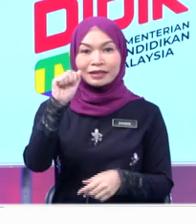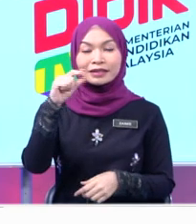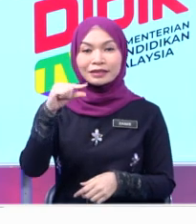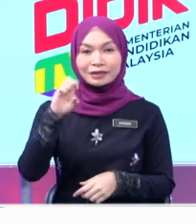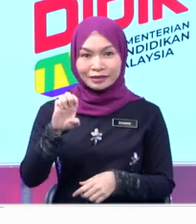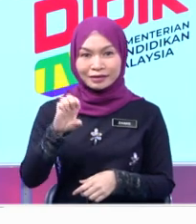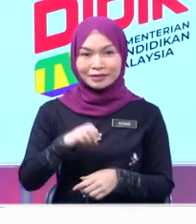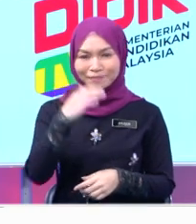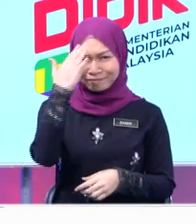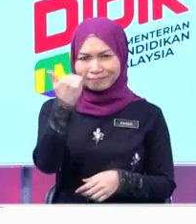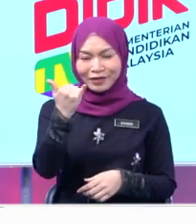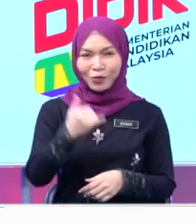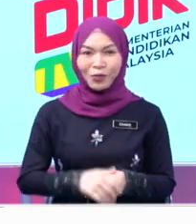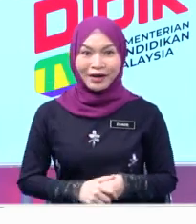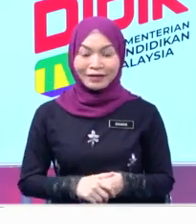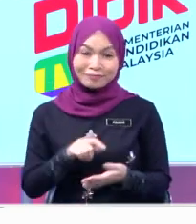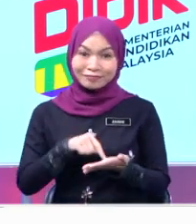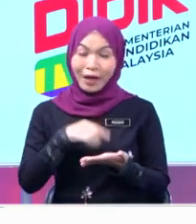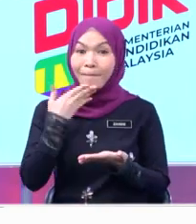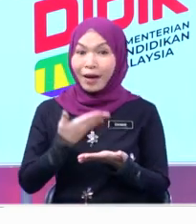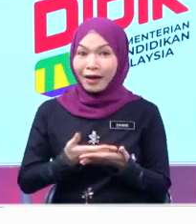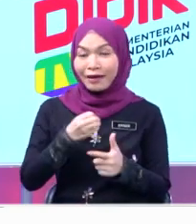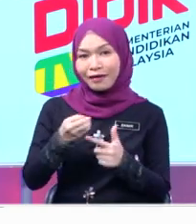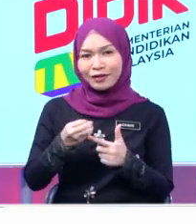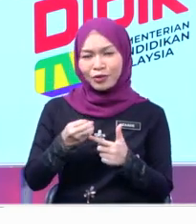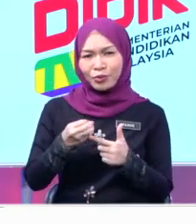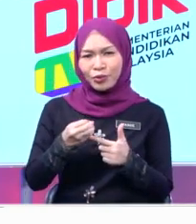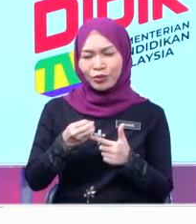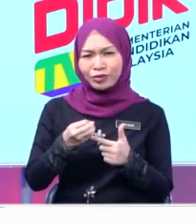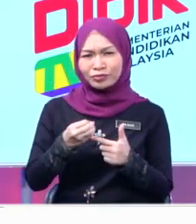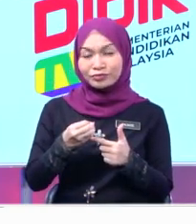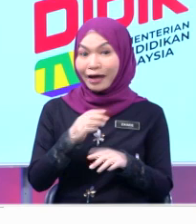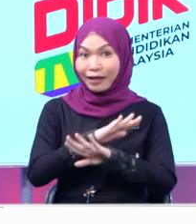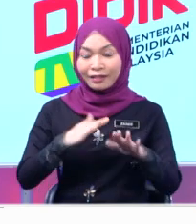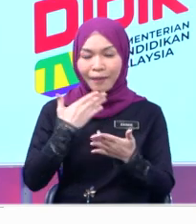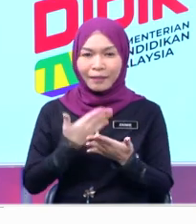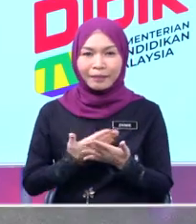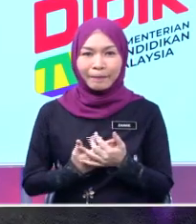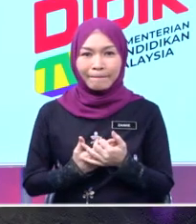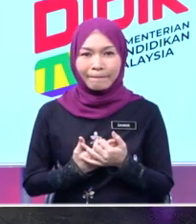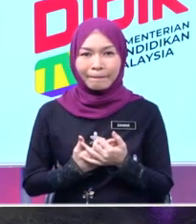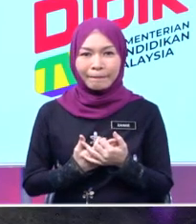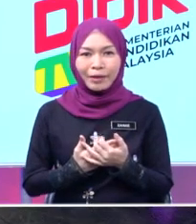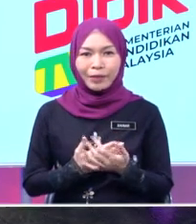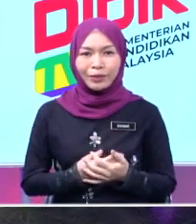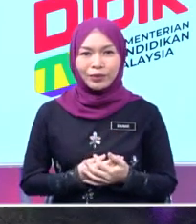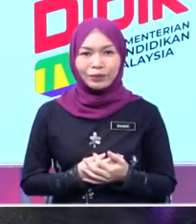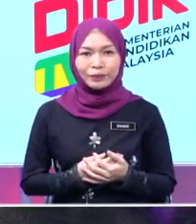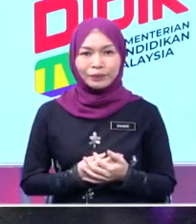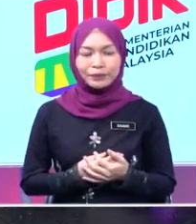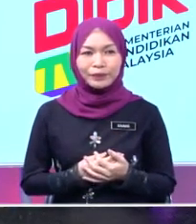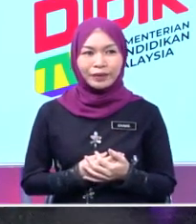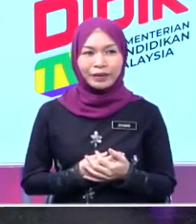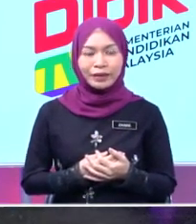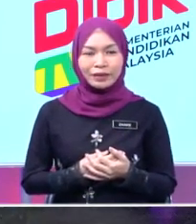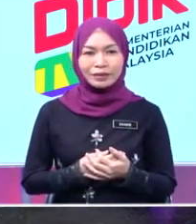way or a bad way to help animals? All right, who can try and guess which one is